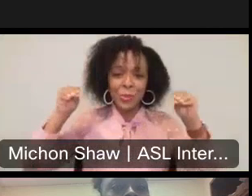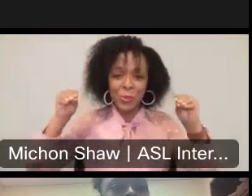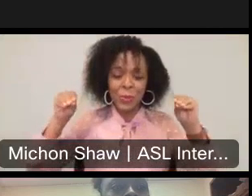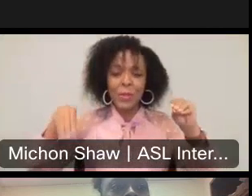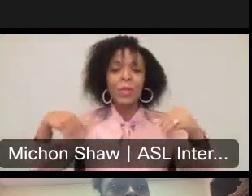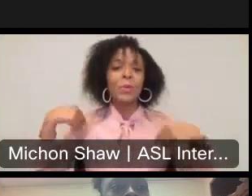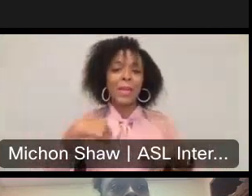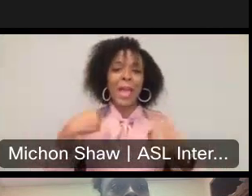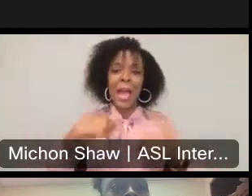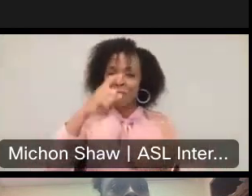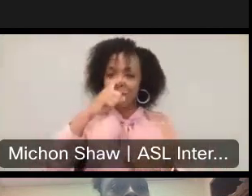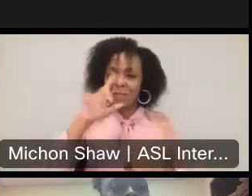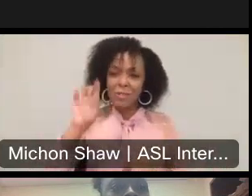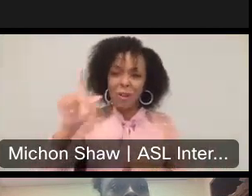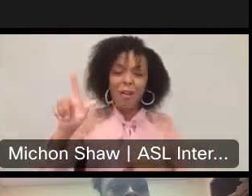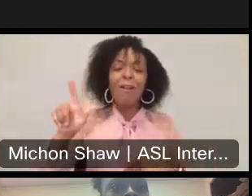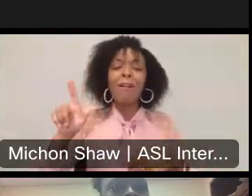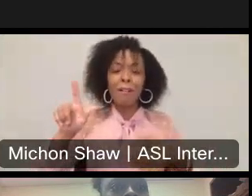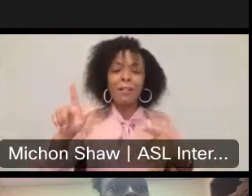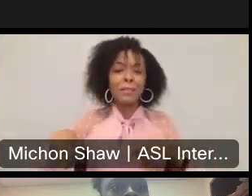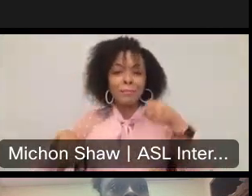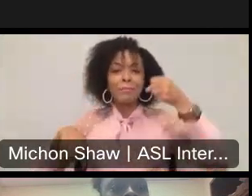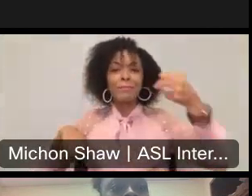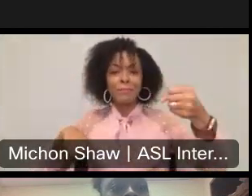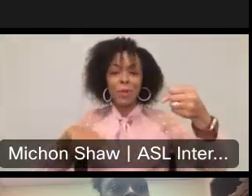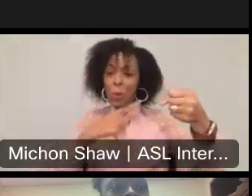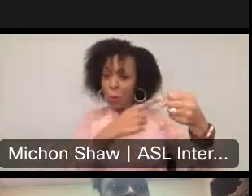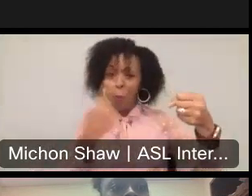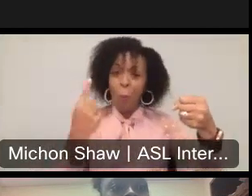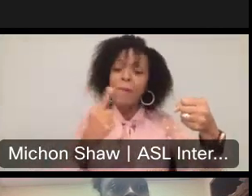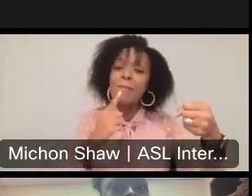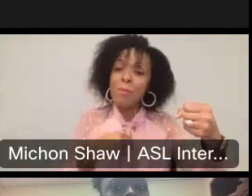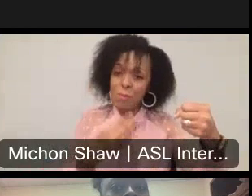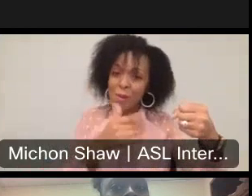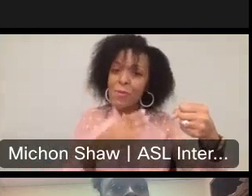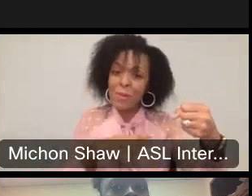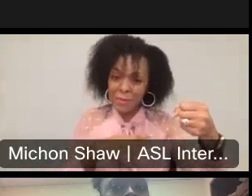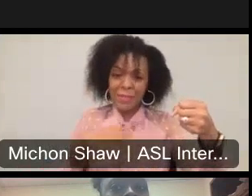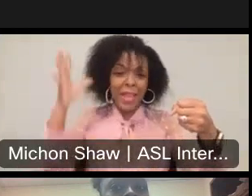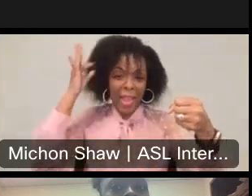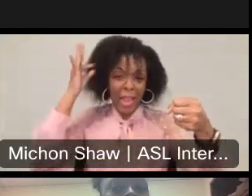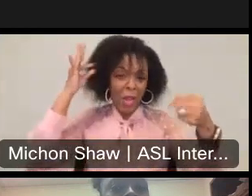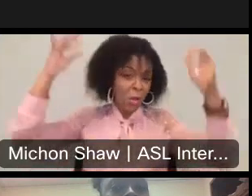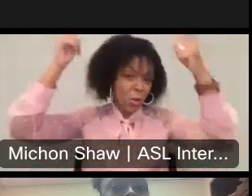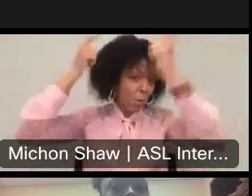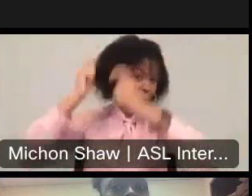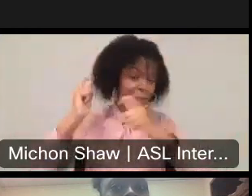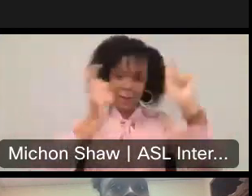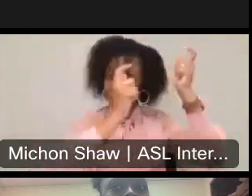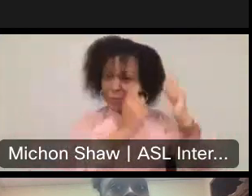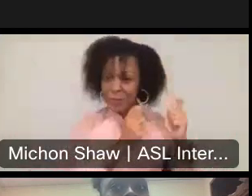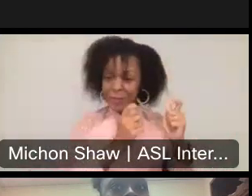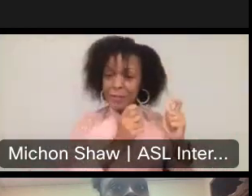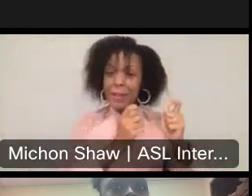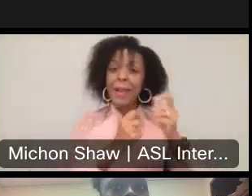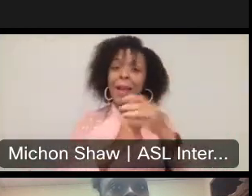mannequin, and we have it braided. Not only do we have the hair braided, this mannequin has a beard.